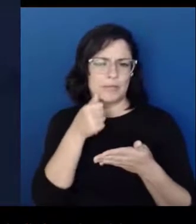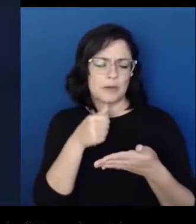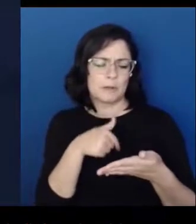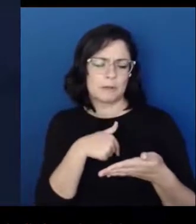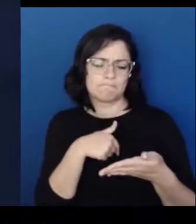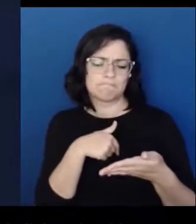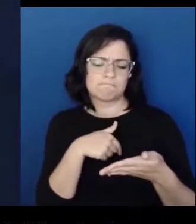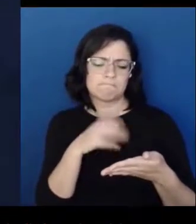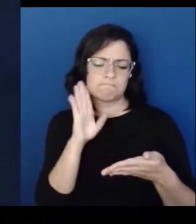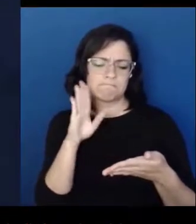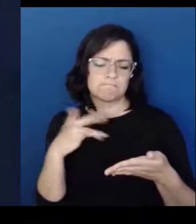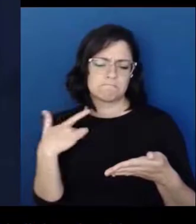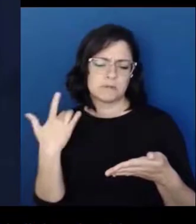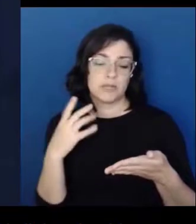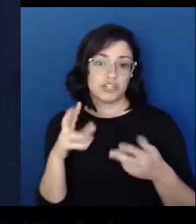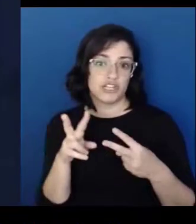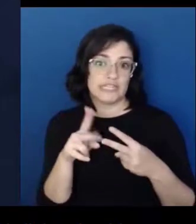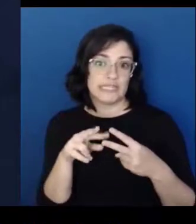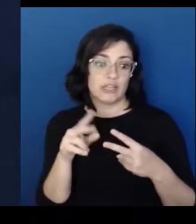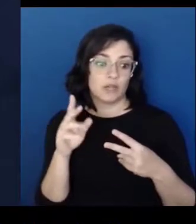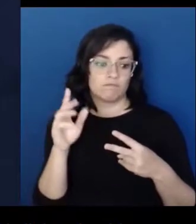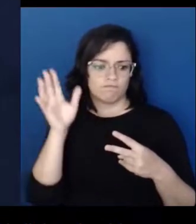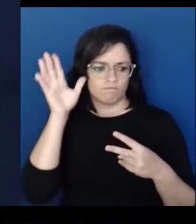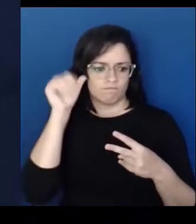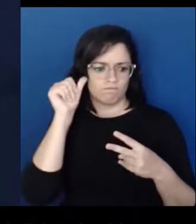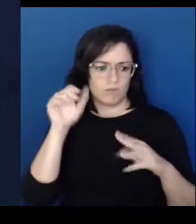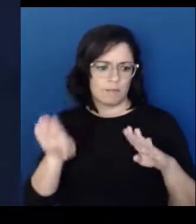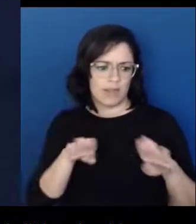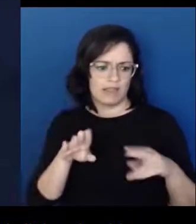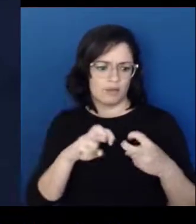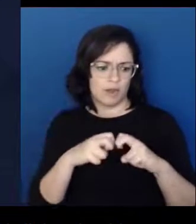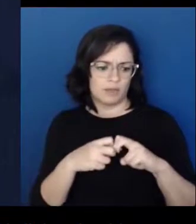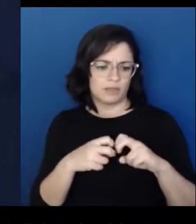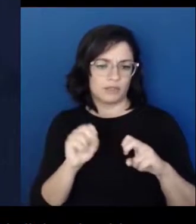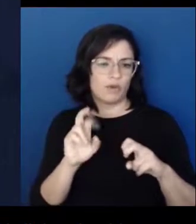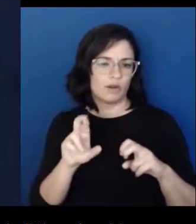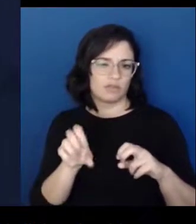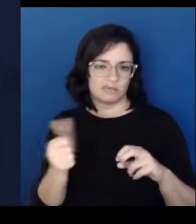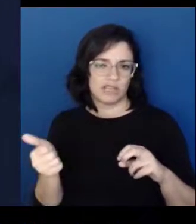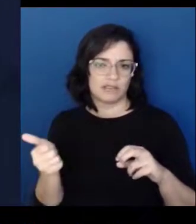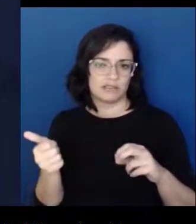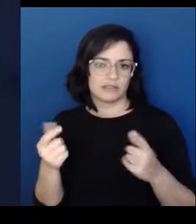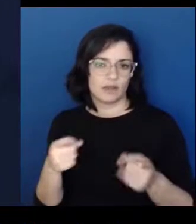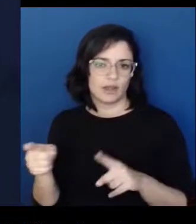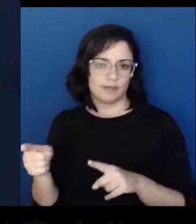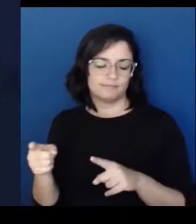behavioral issues, or something else. Well, it turned out to be something else. It turned out to be hearing loss.